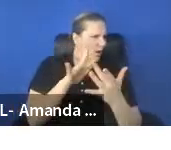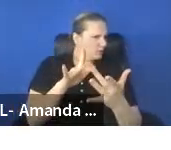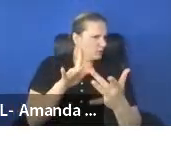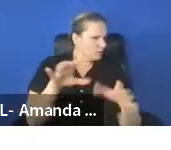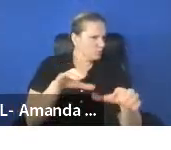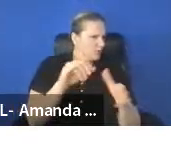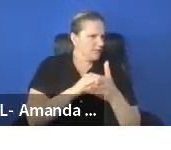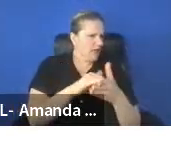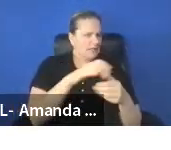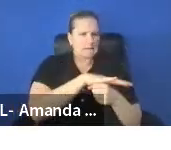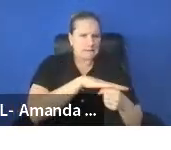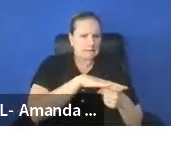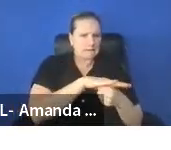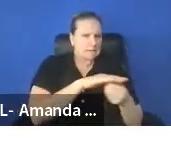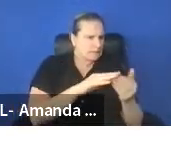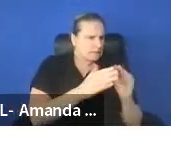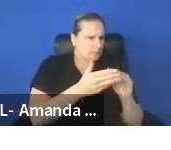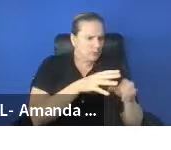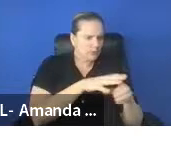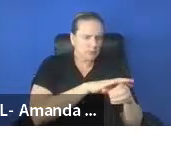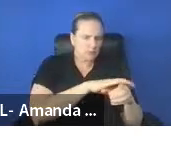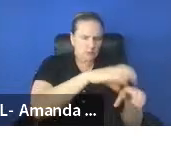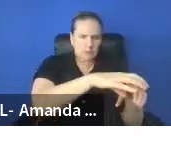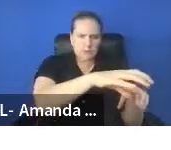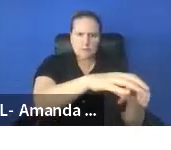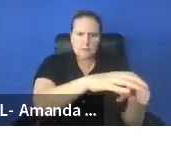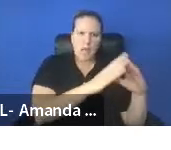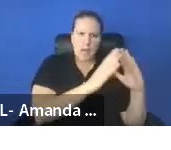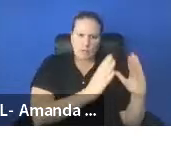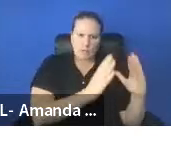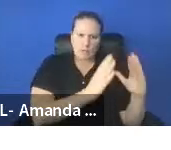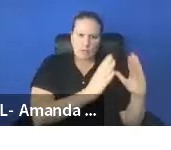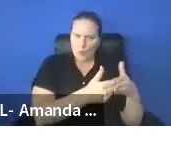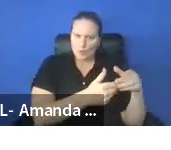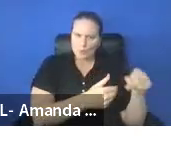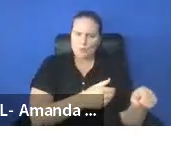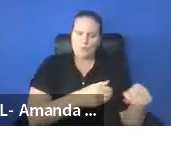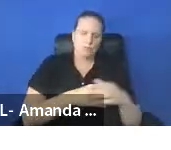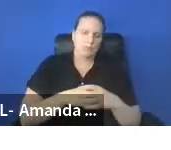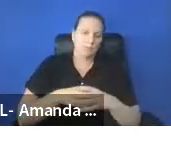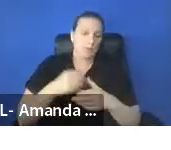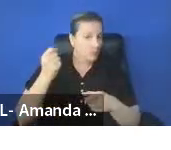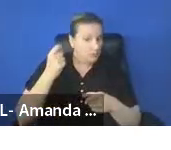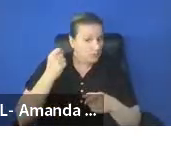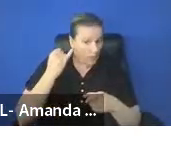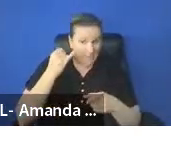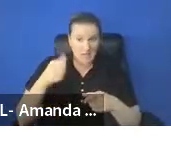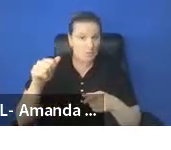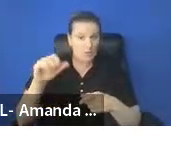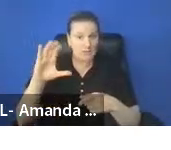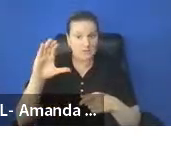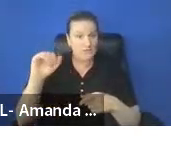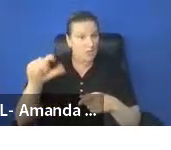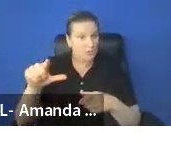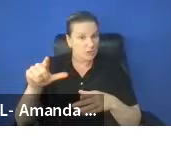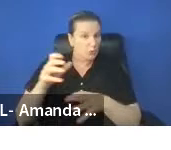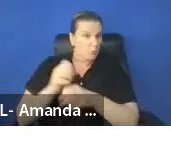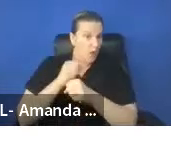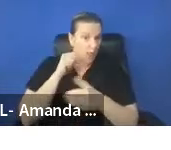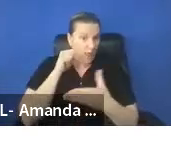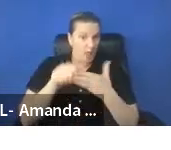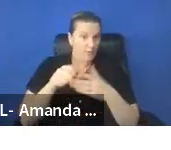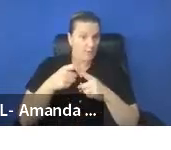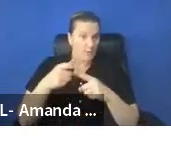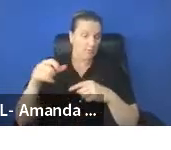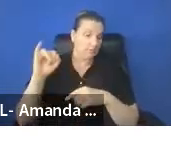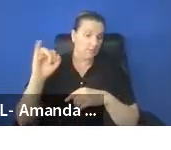to that community. I'd like to understand if anybody in the CAG received letters from the Interstate